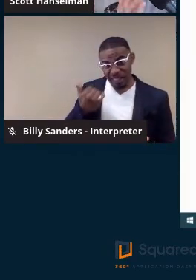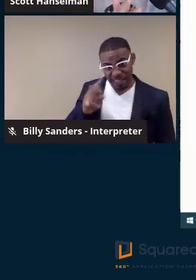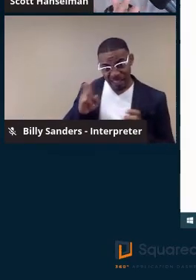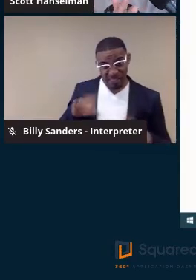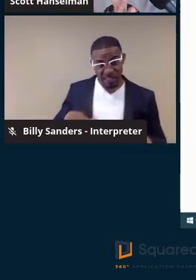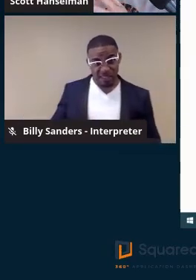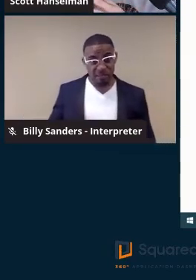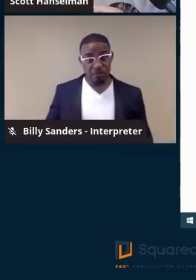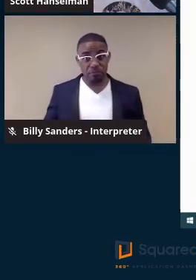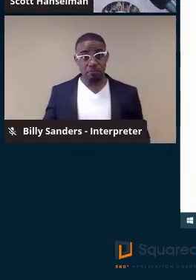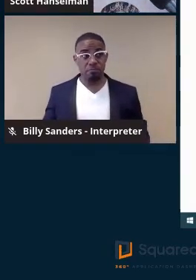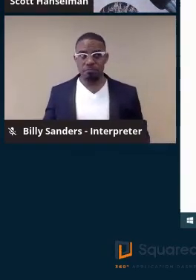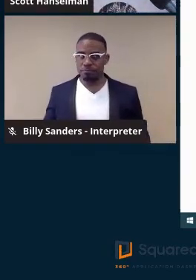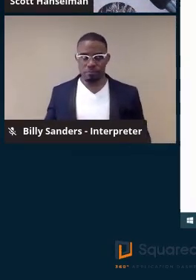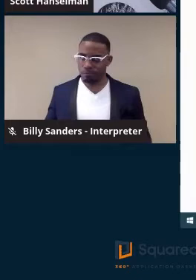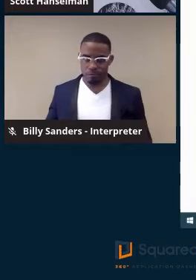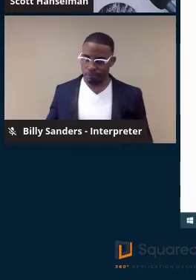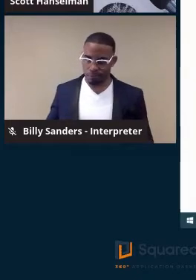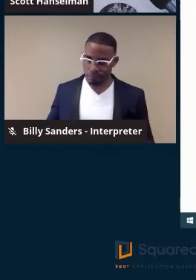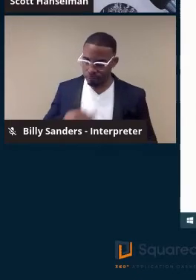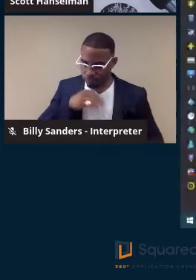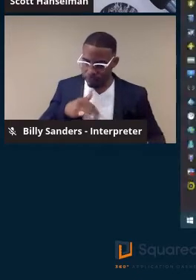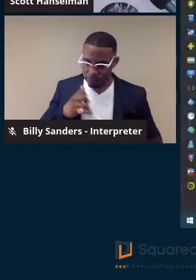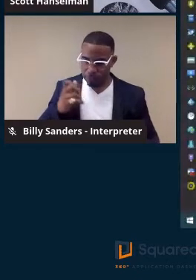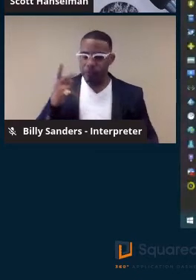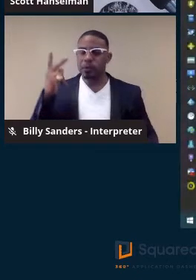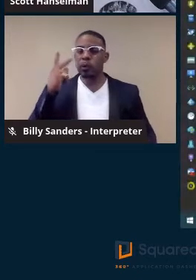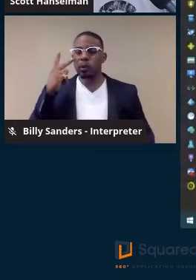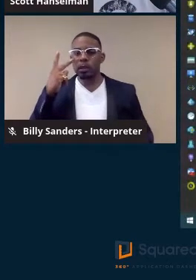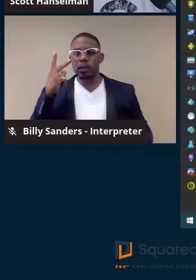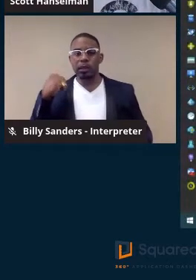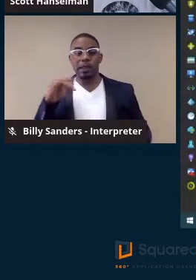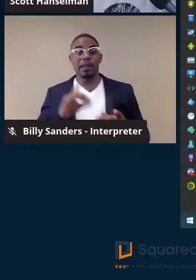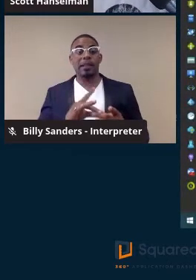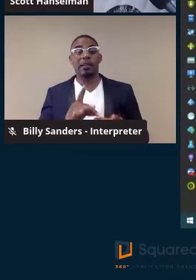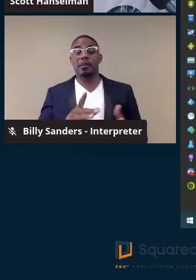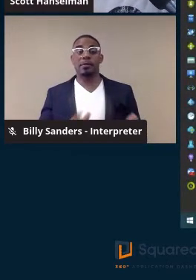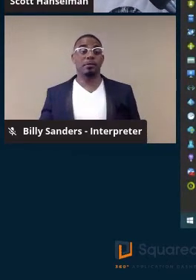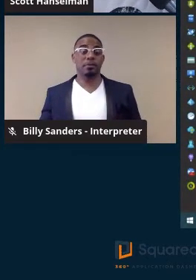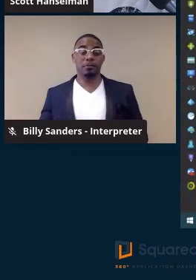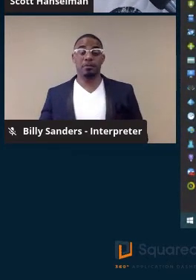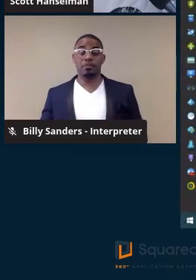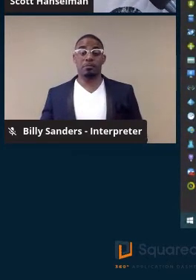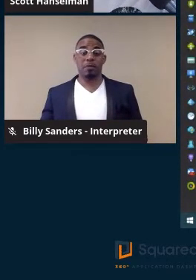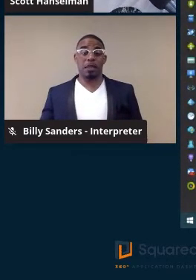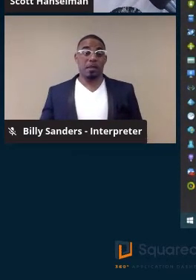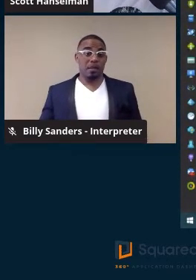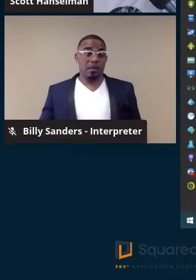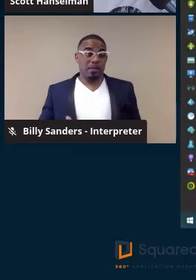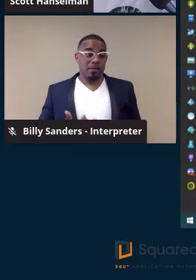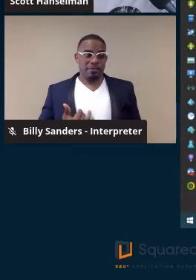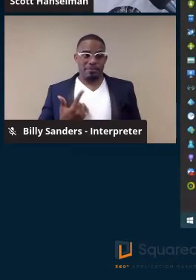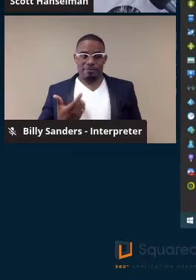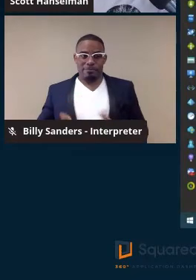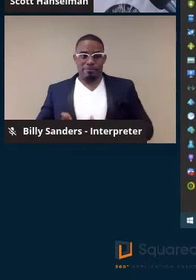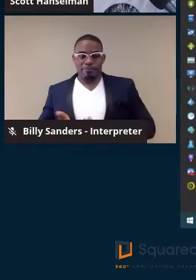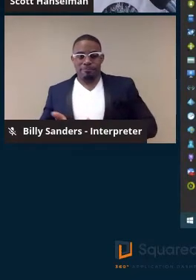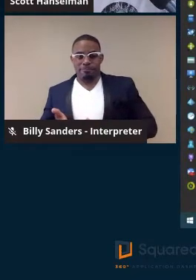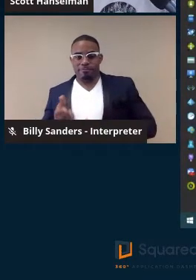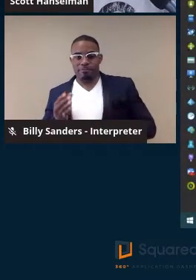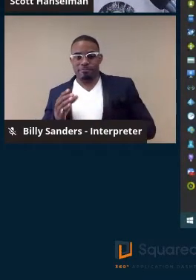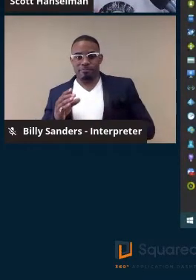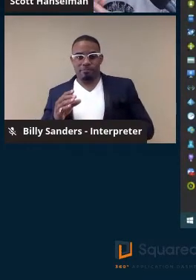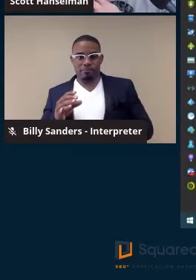yet? Not yet, but we'll see. As I said, I'm a little bit afraid, so I've just been running it in staging